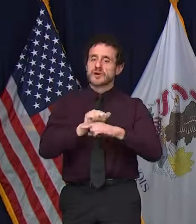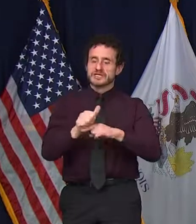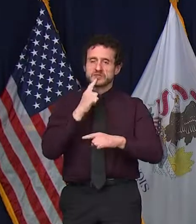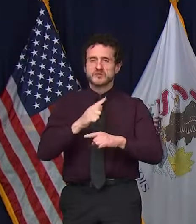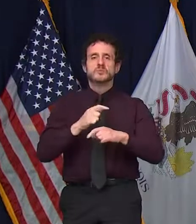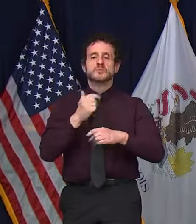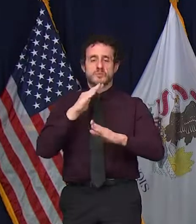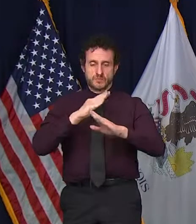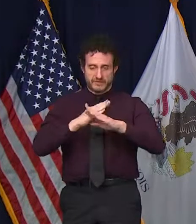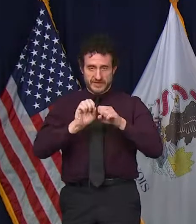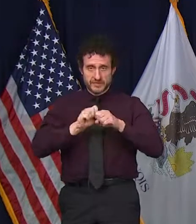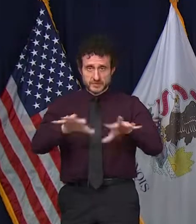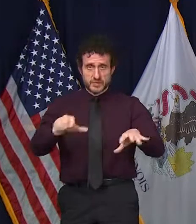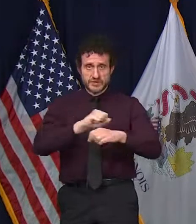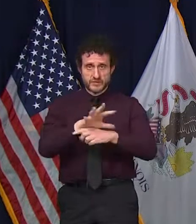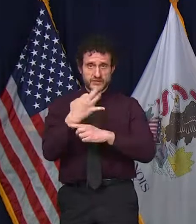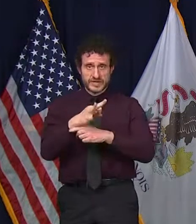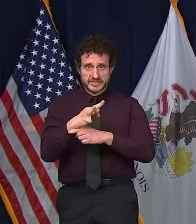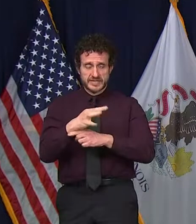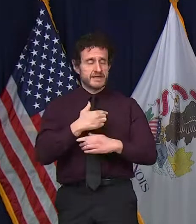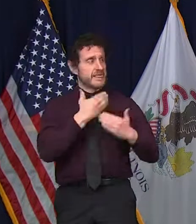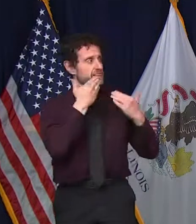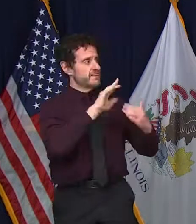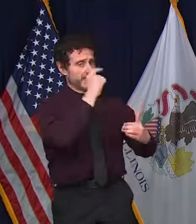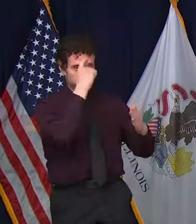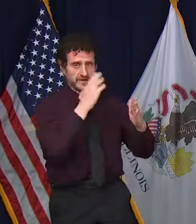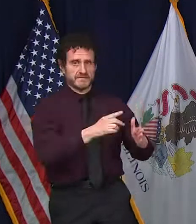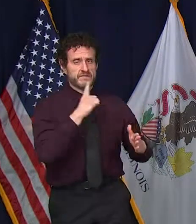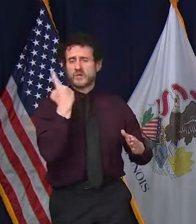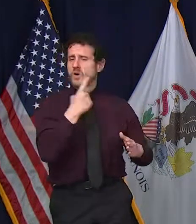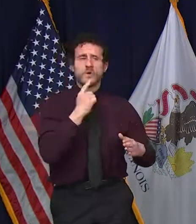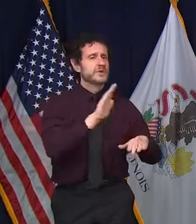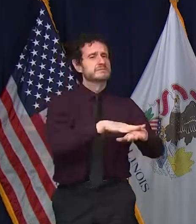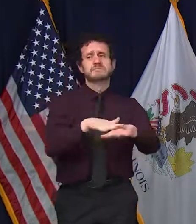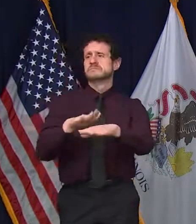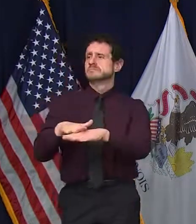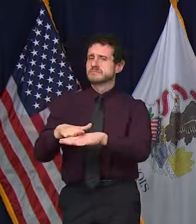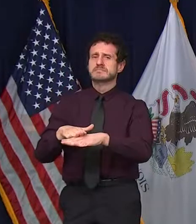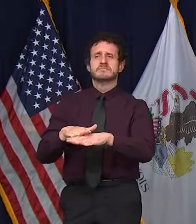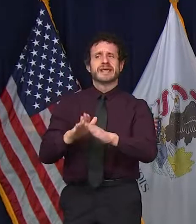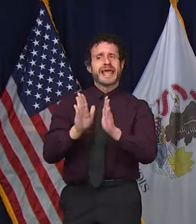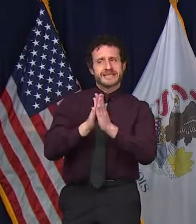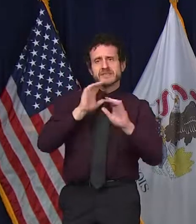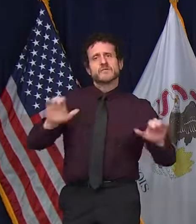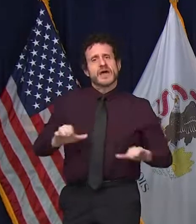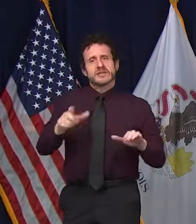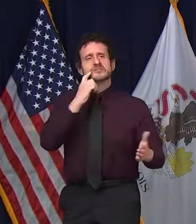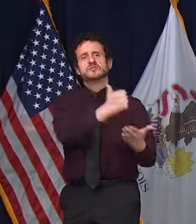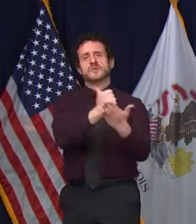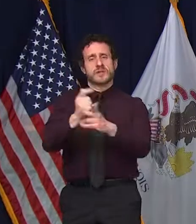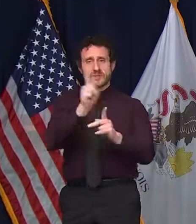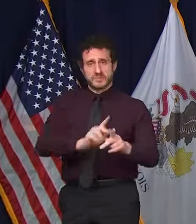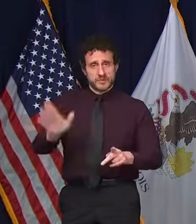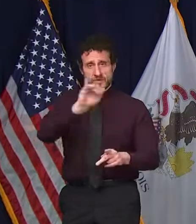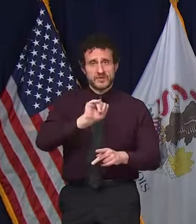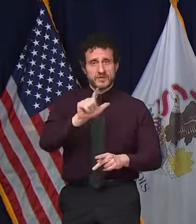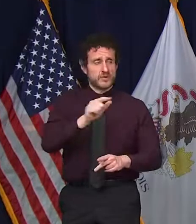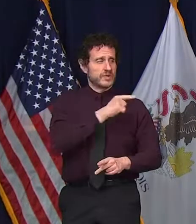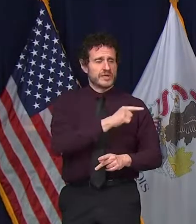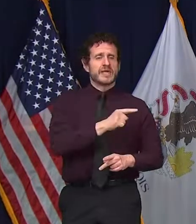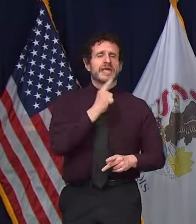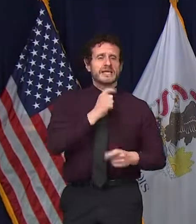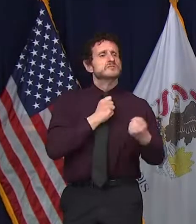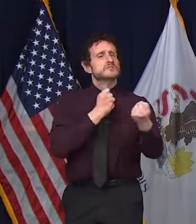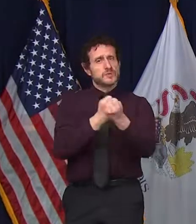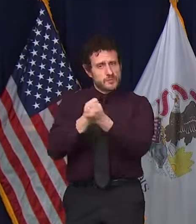his constant call for action to aid the people of Illinois. His call and his support of hospitals has